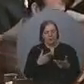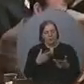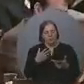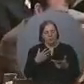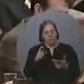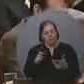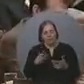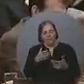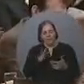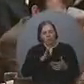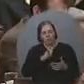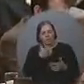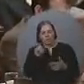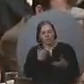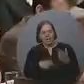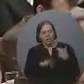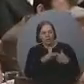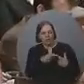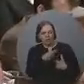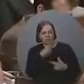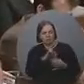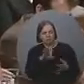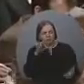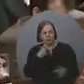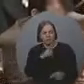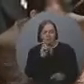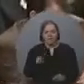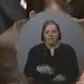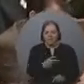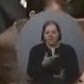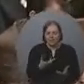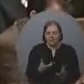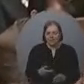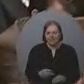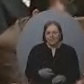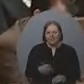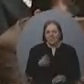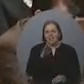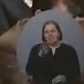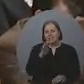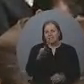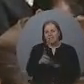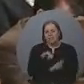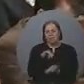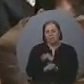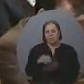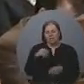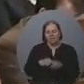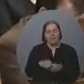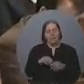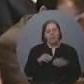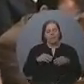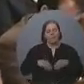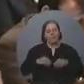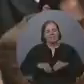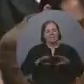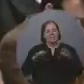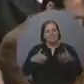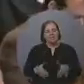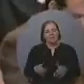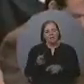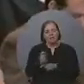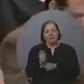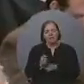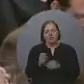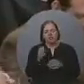simple fact is up to 400 staff of the Department of Fisheries and Oceans are on the chopping block. Many are scientists on the